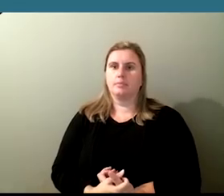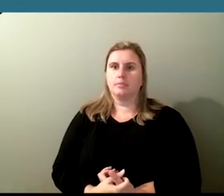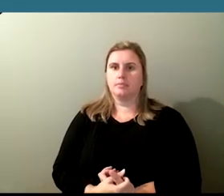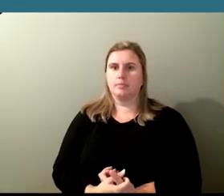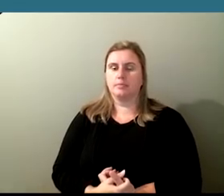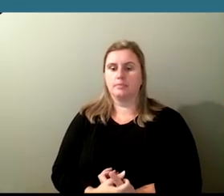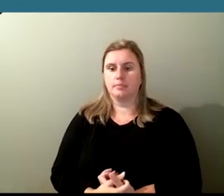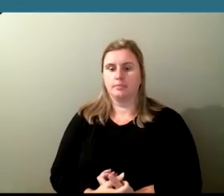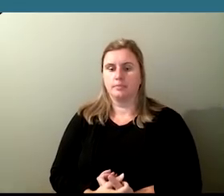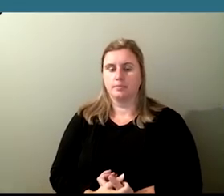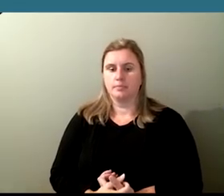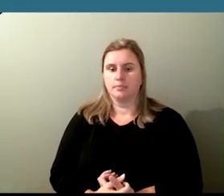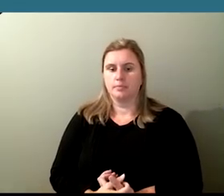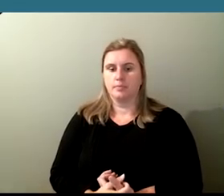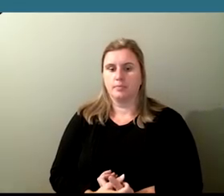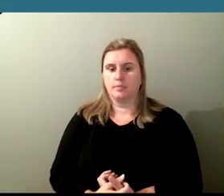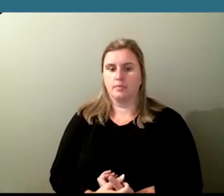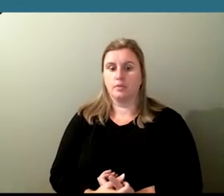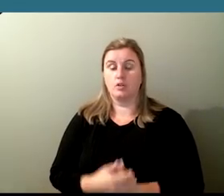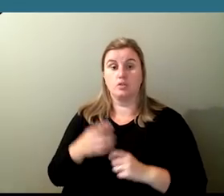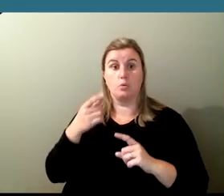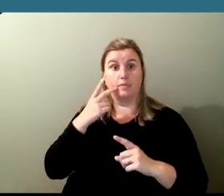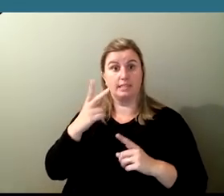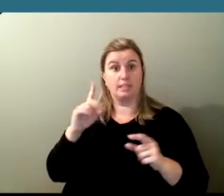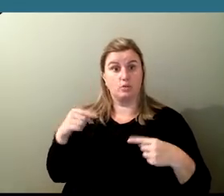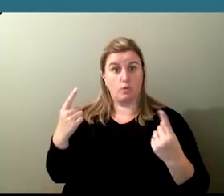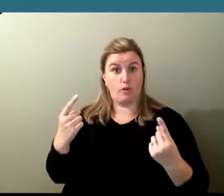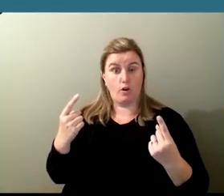basically what we have seen so far is that